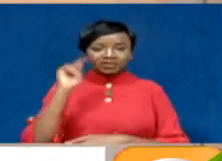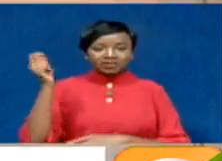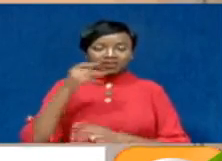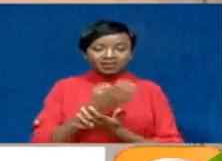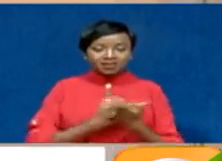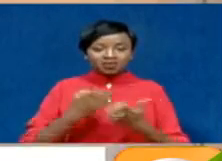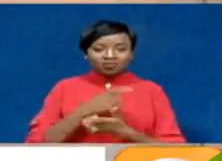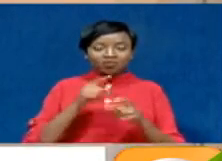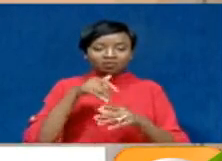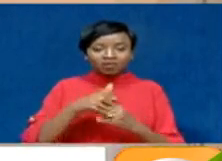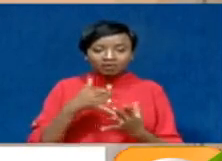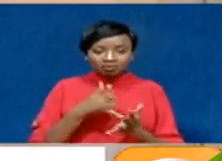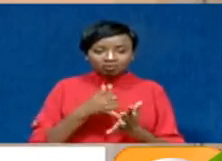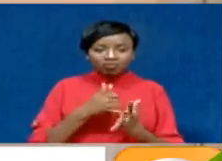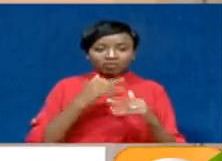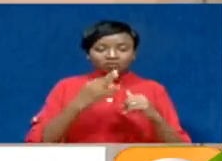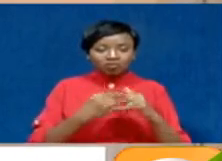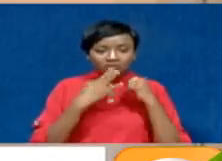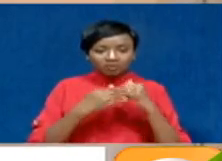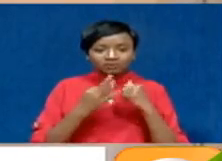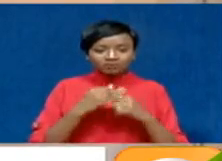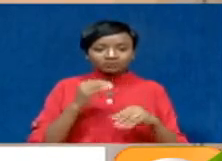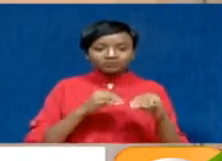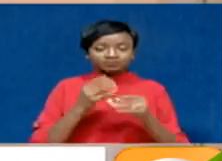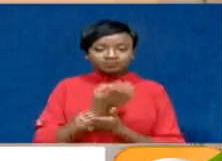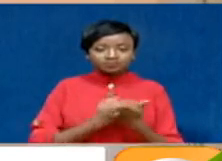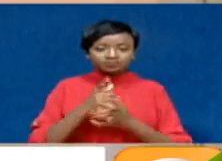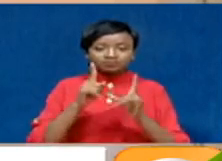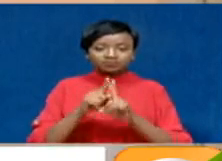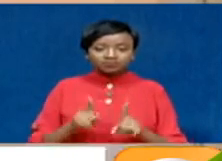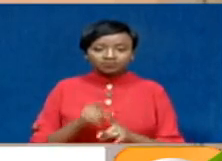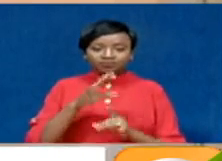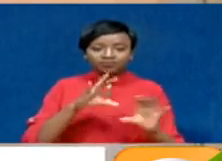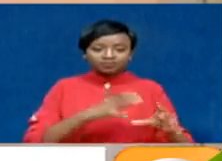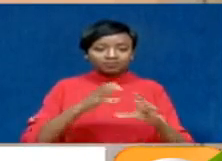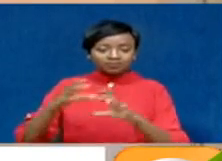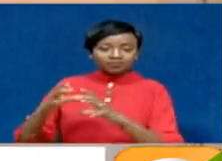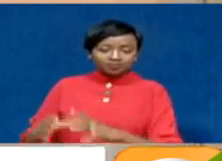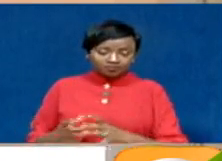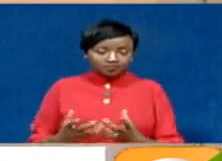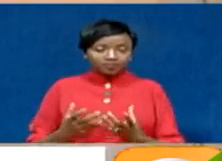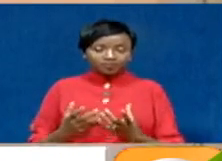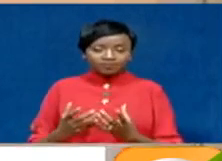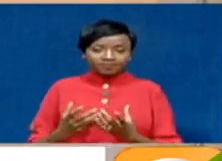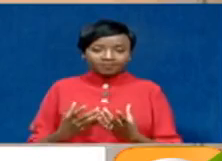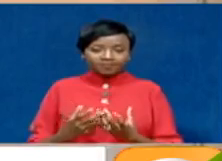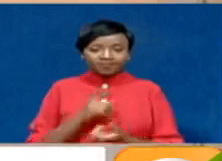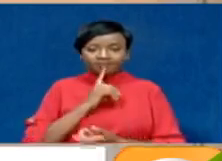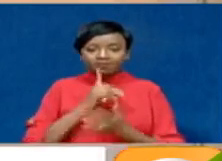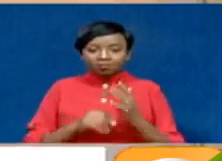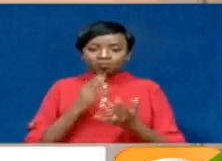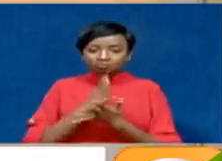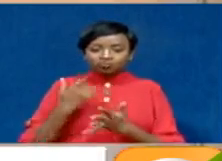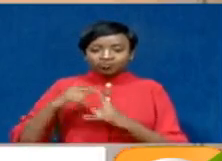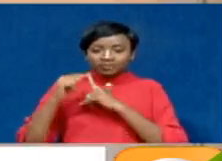August general elections and the Ukraine-Russia conflict. Real estate company Optiven Group and BuyRent Kenya say that despite